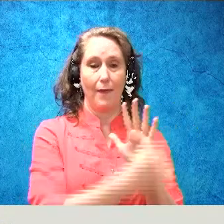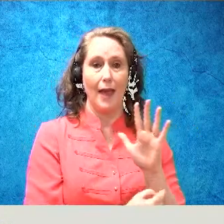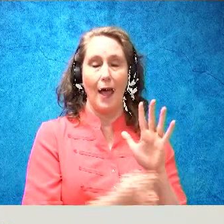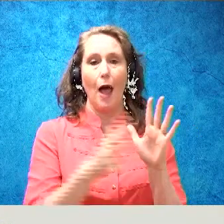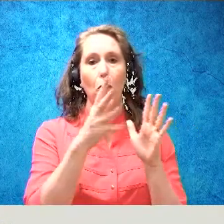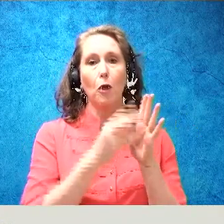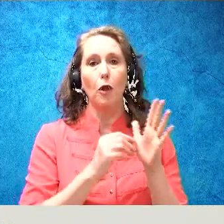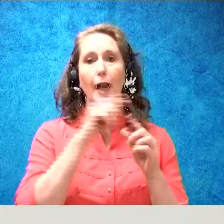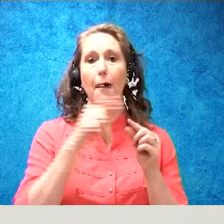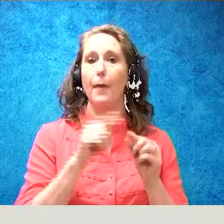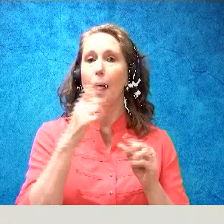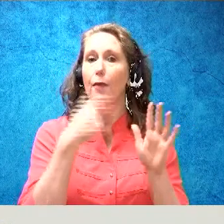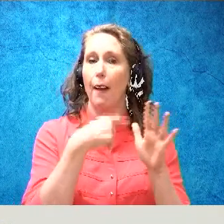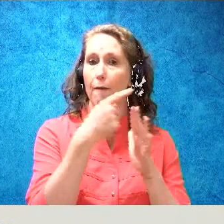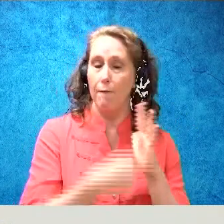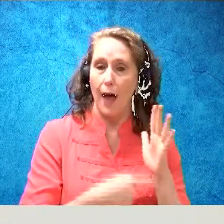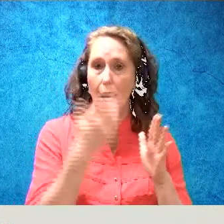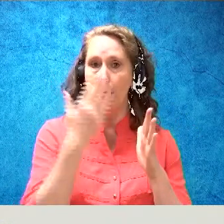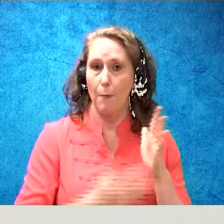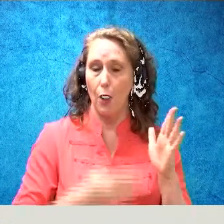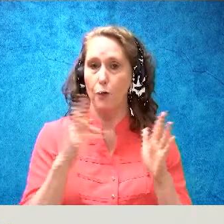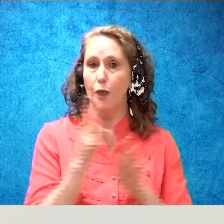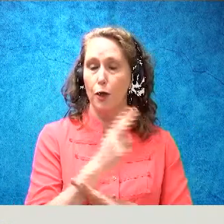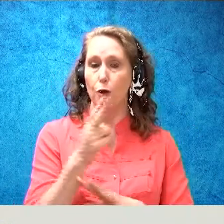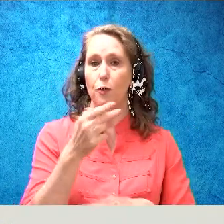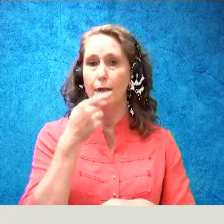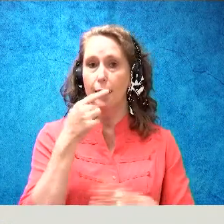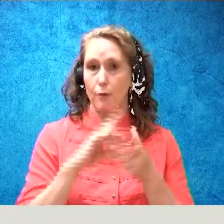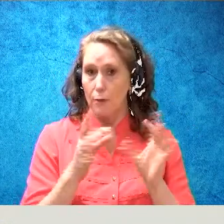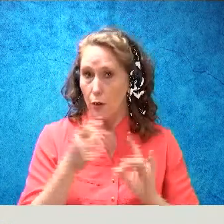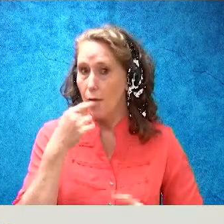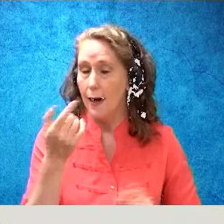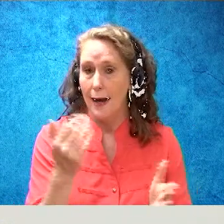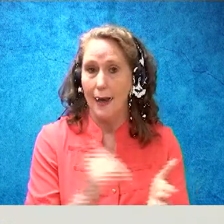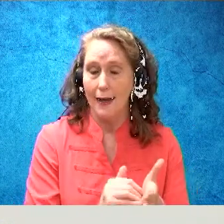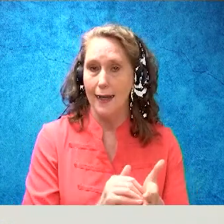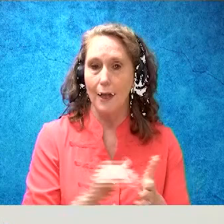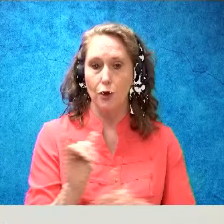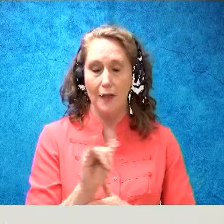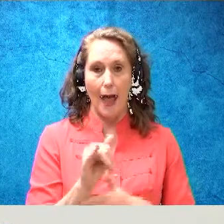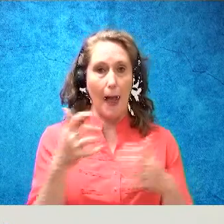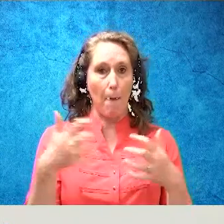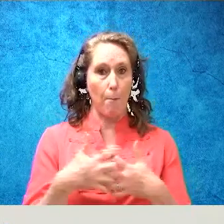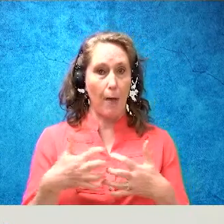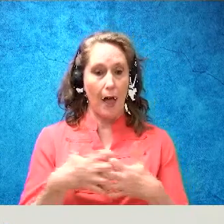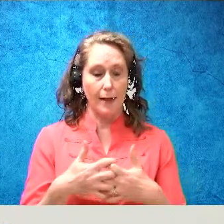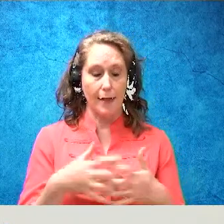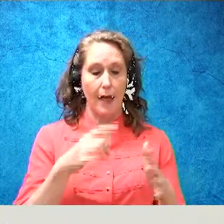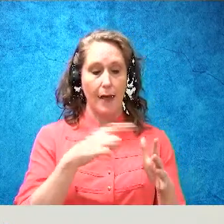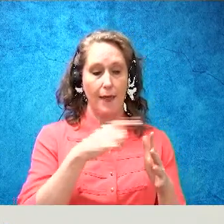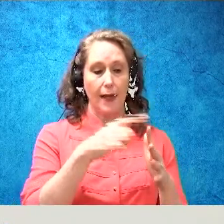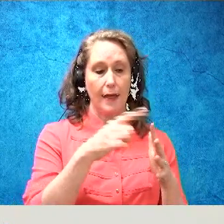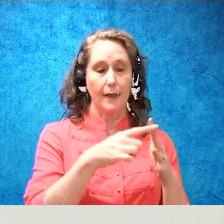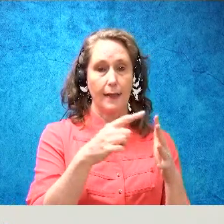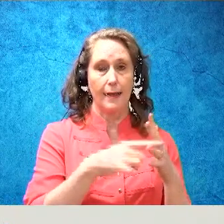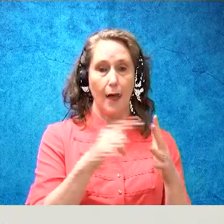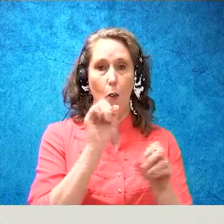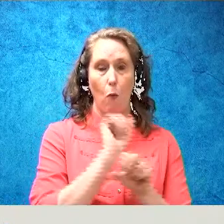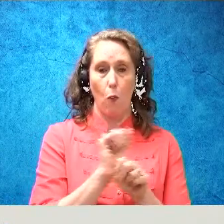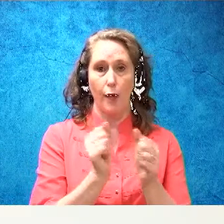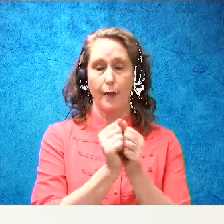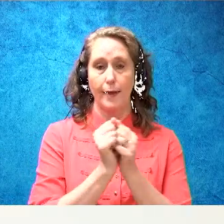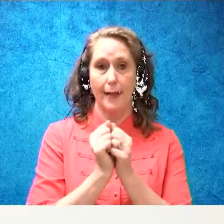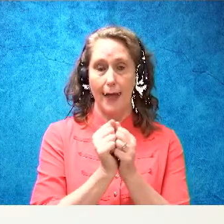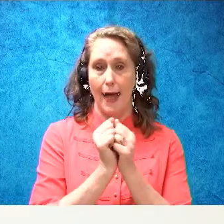5 parts that we can use to retell a story. Just like a puzzle, these 5 parts work